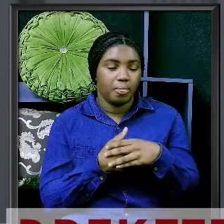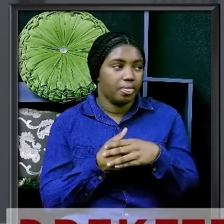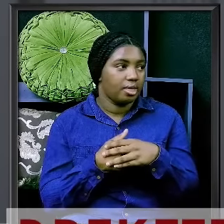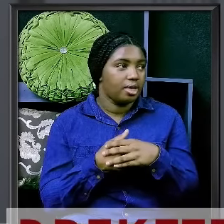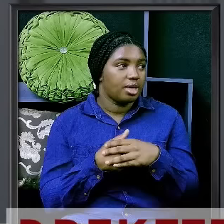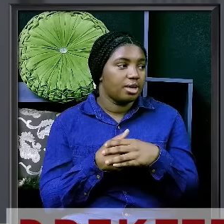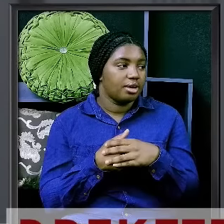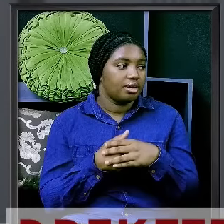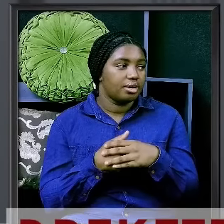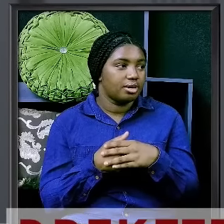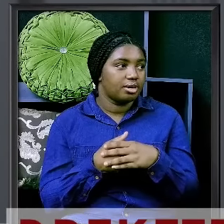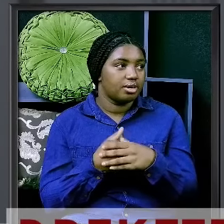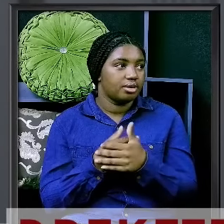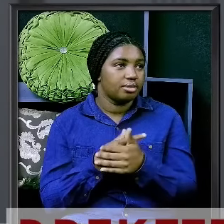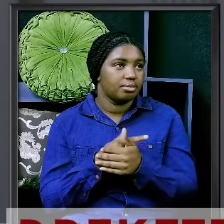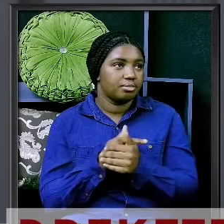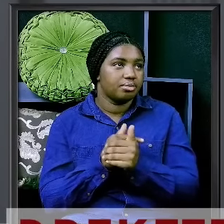gist. Yes, sir.